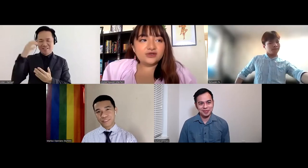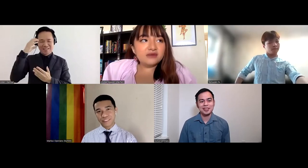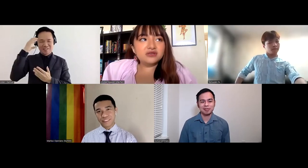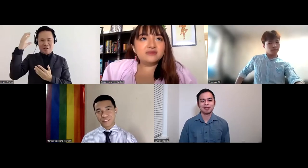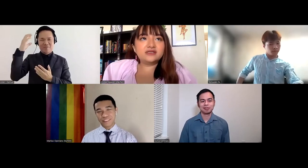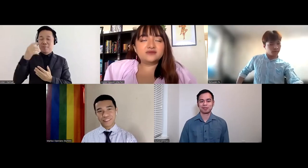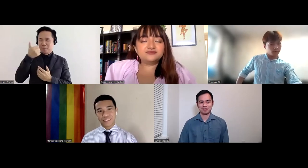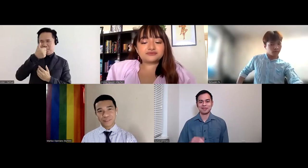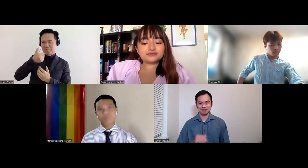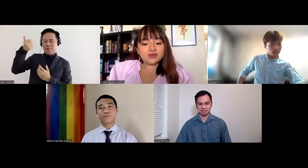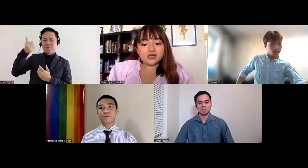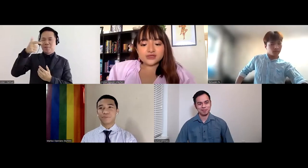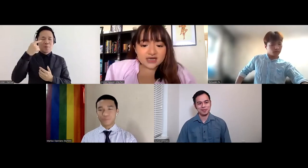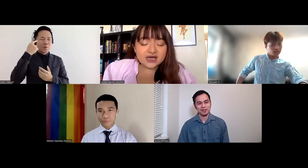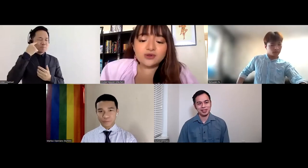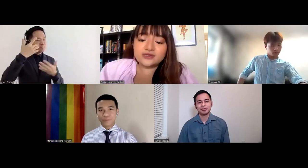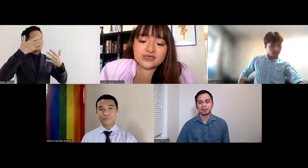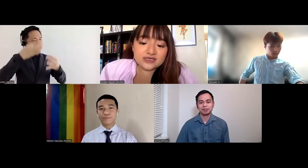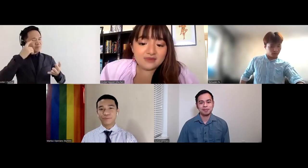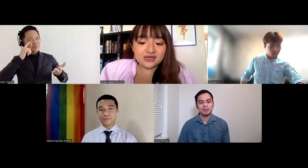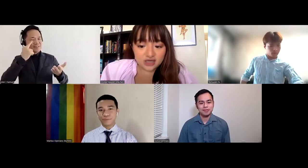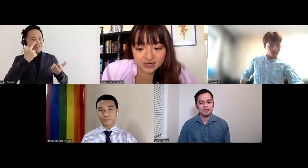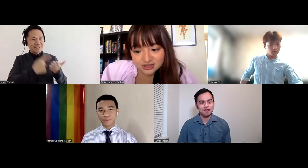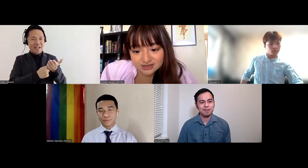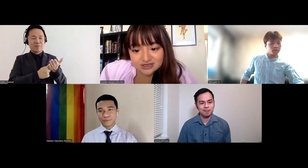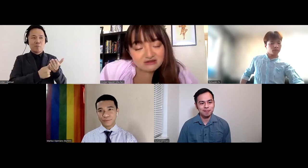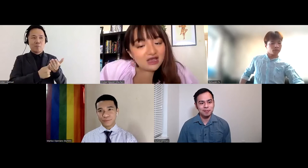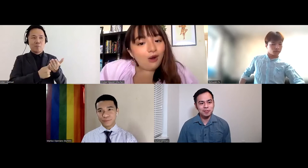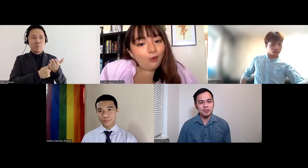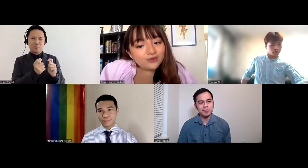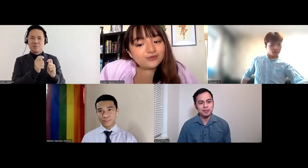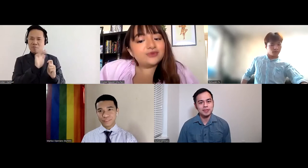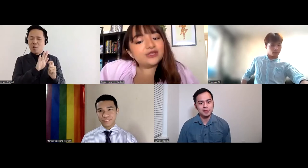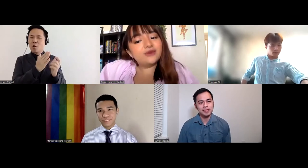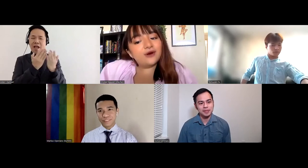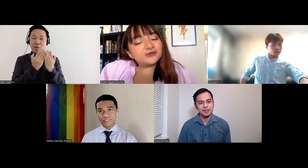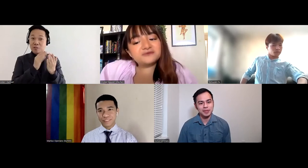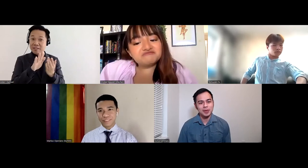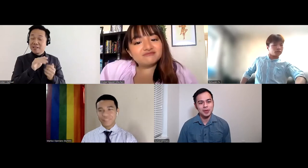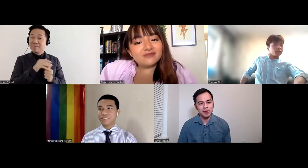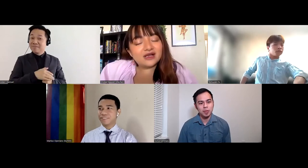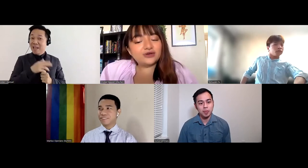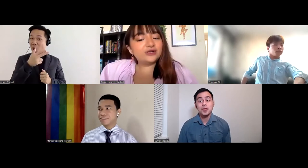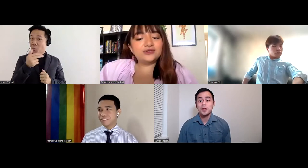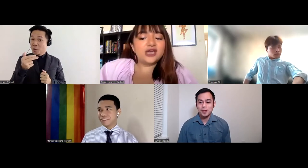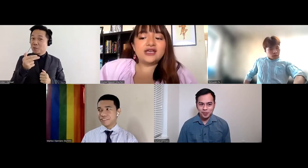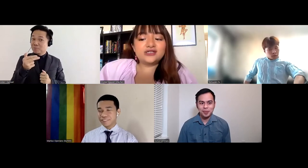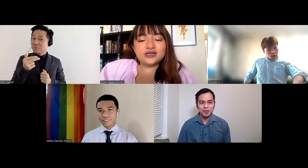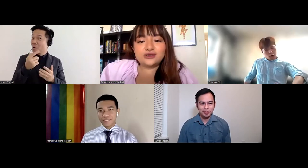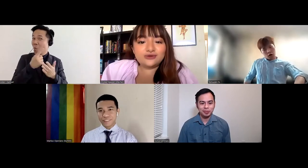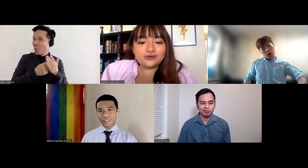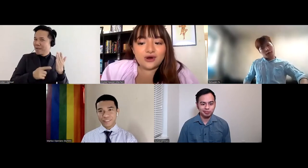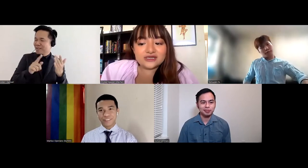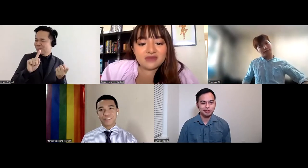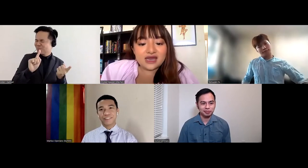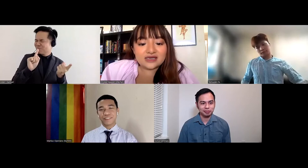you could implement sustainable systemic changes, what would be the most critical change that